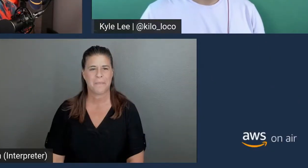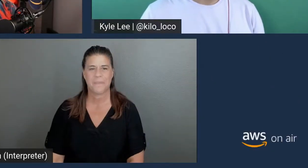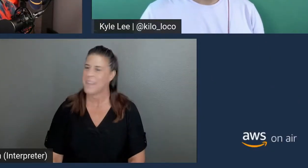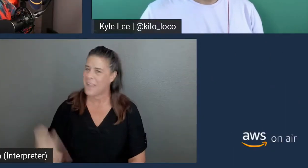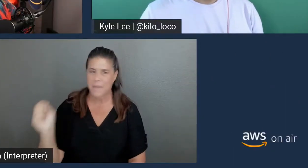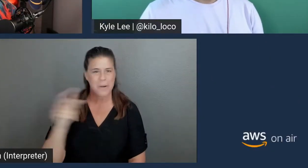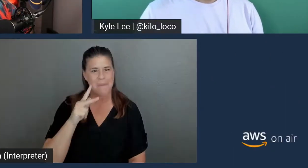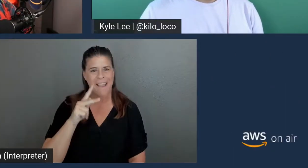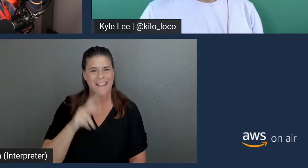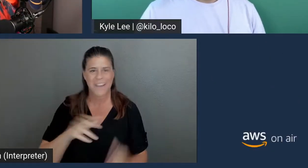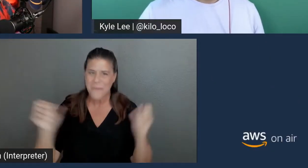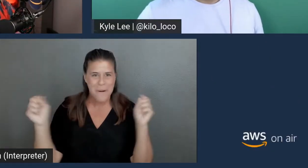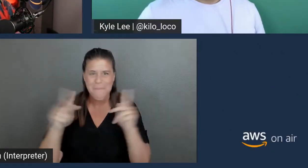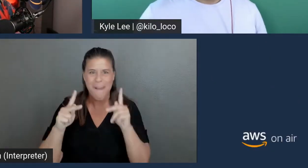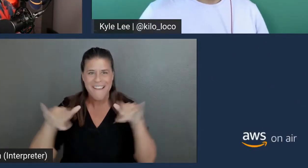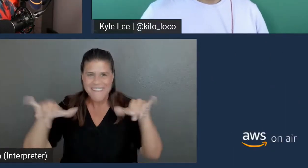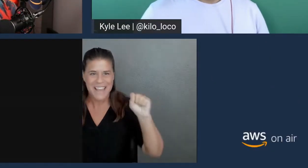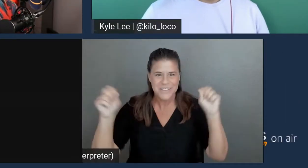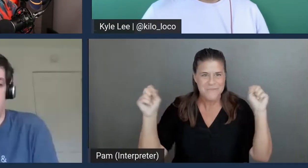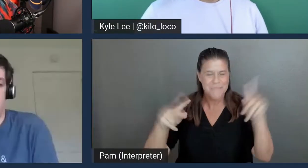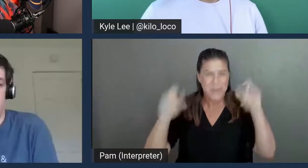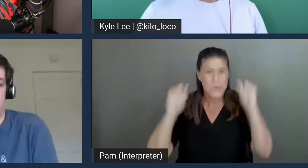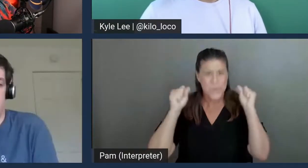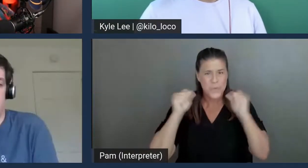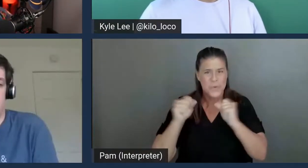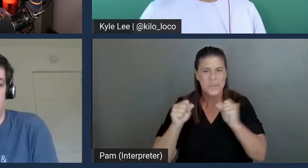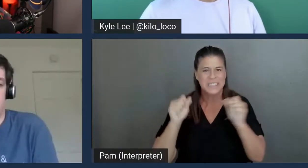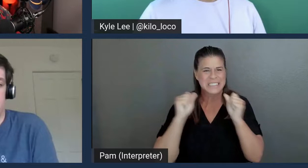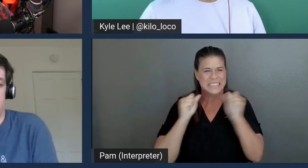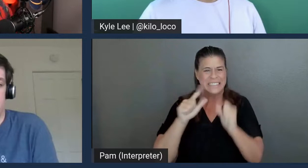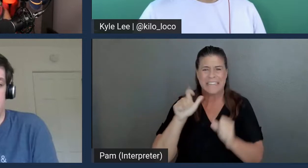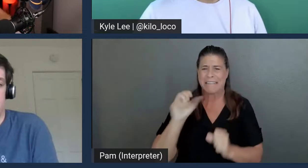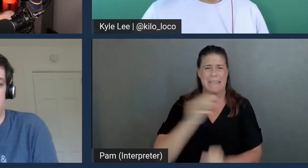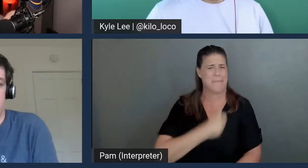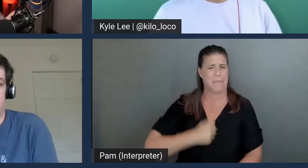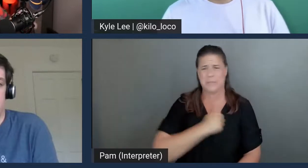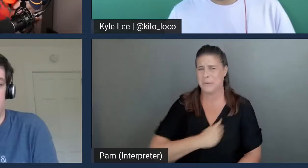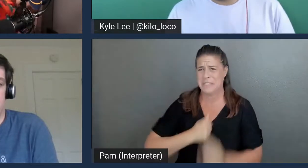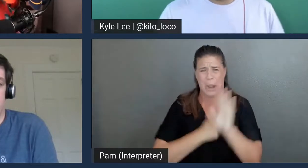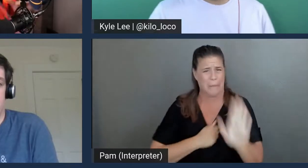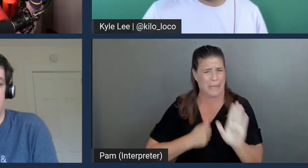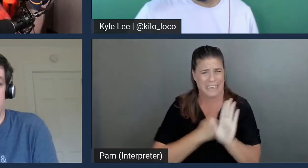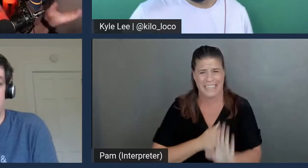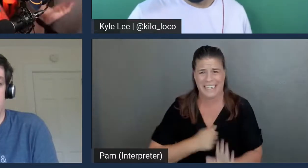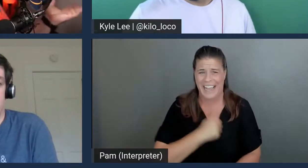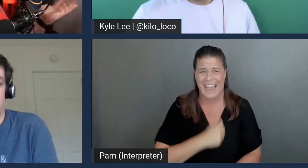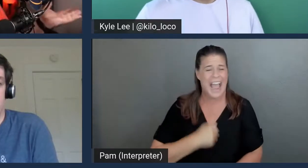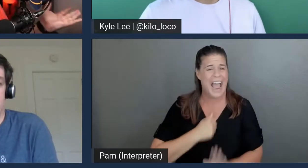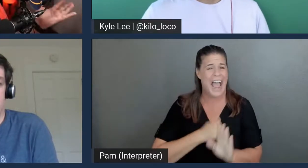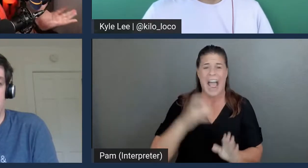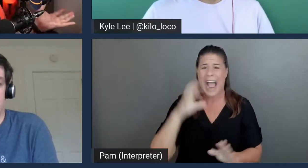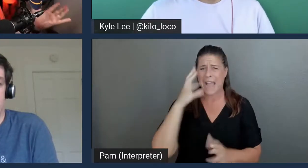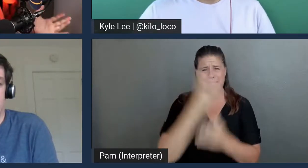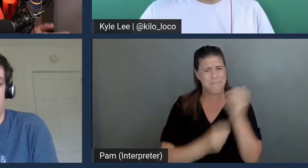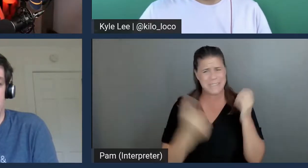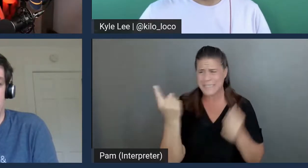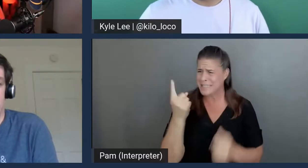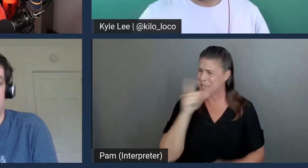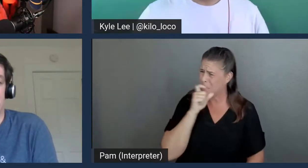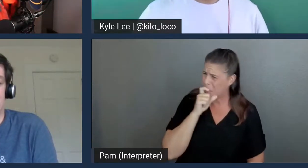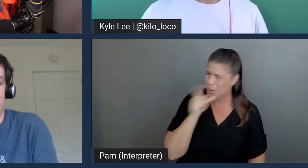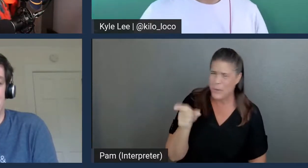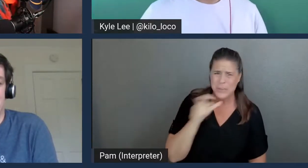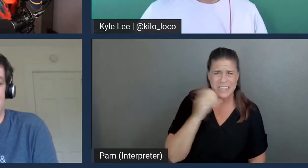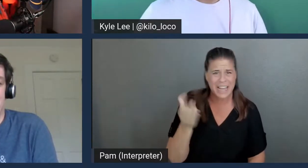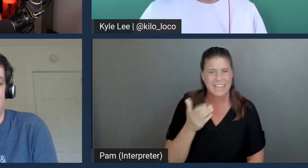back. We are back. Yes, we are back. Ooh, Liam, I apologize. I'm missing somebody, and